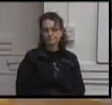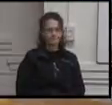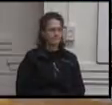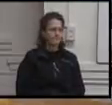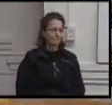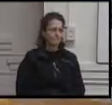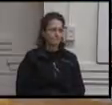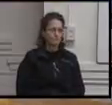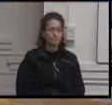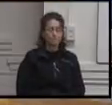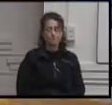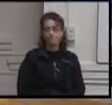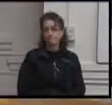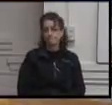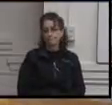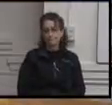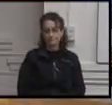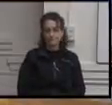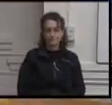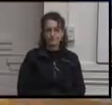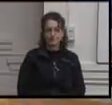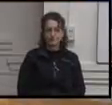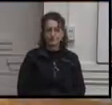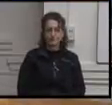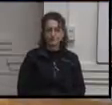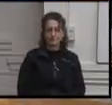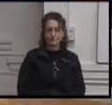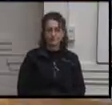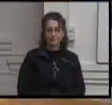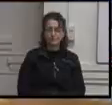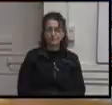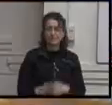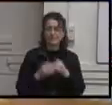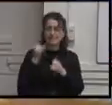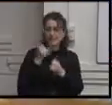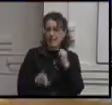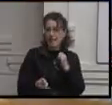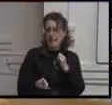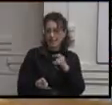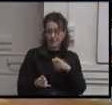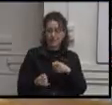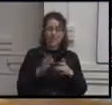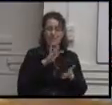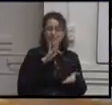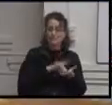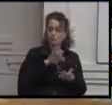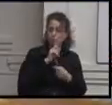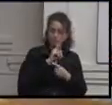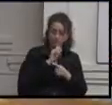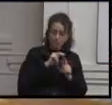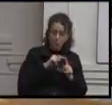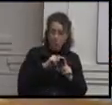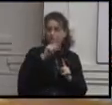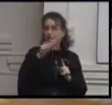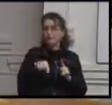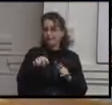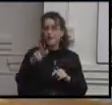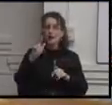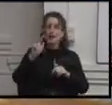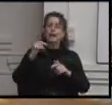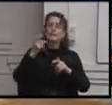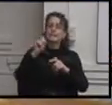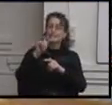I guess in conclusion, our facilities, including Station 2, need to be